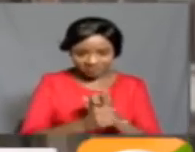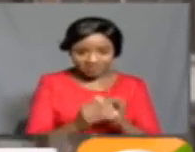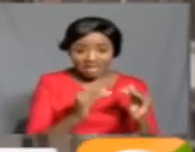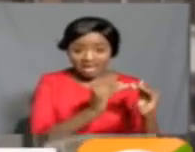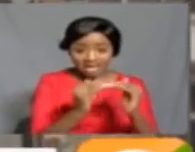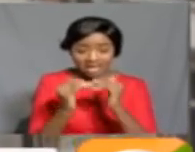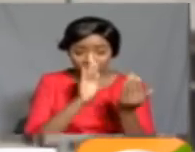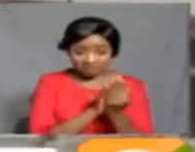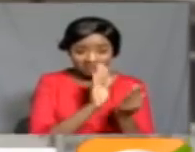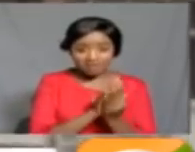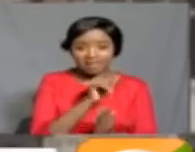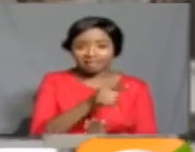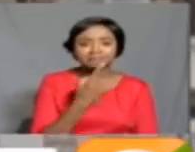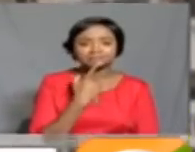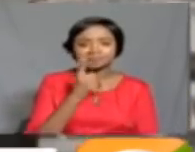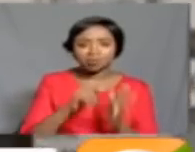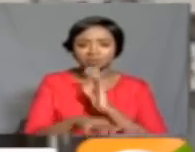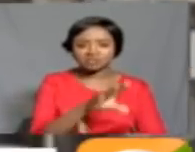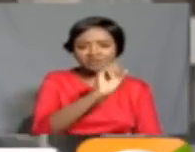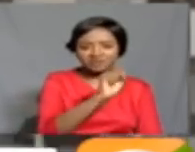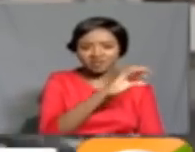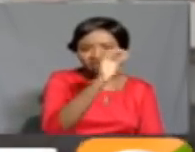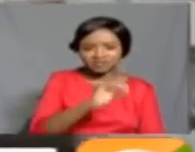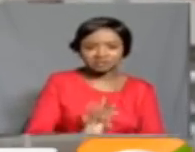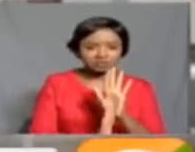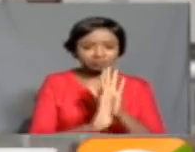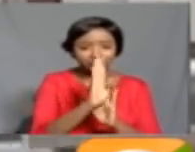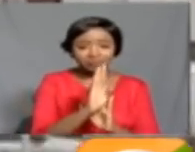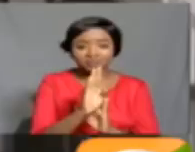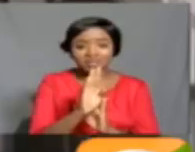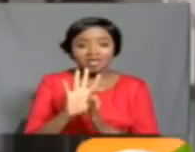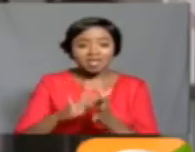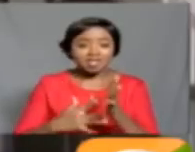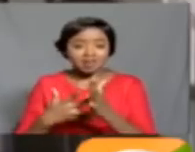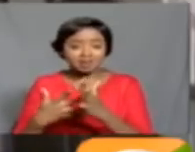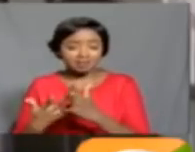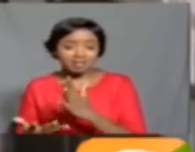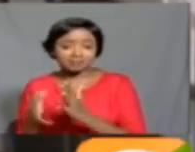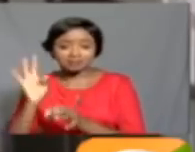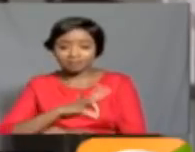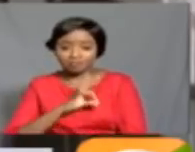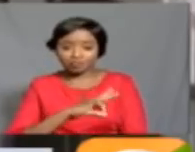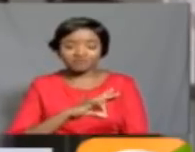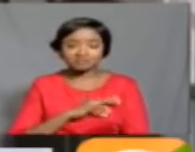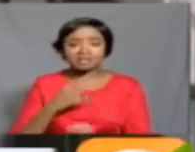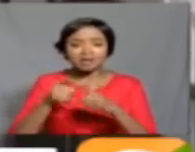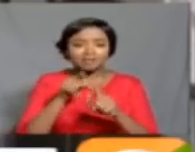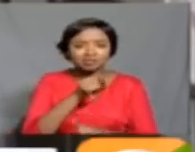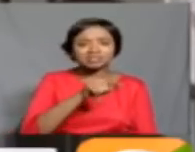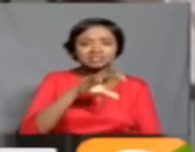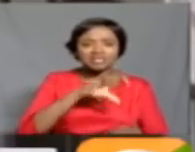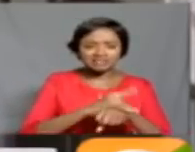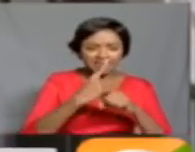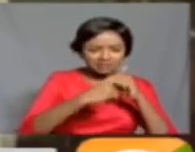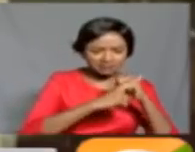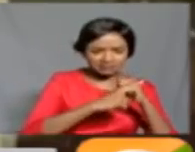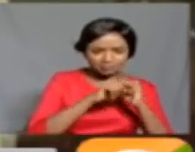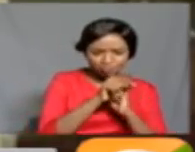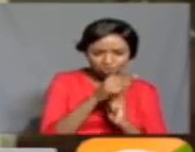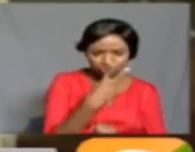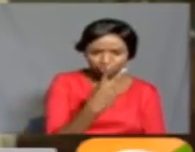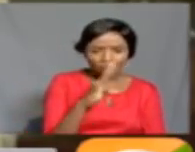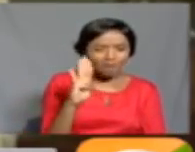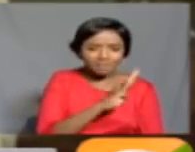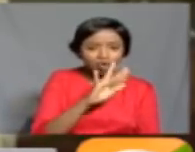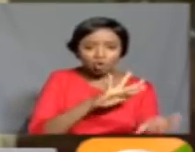Bank Group has posted a 5% growth in net profits. The bank recorded a net profit of 6.2 billion shillings